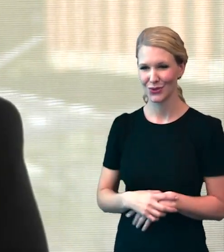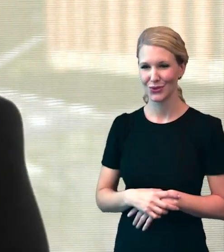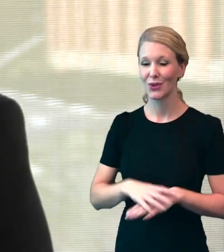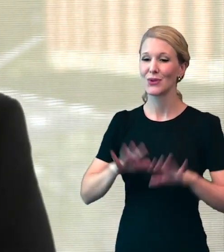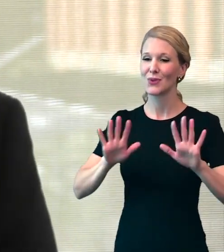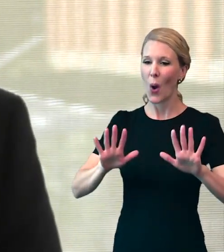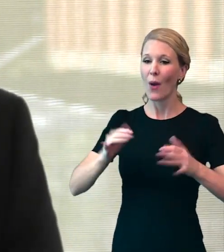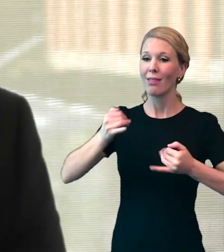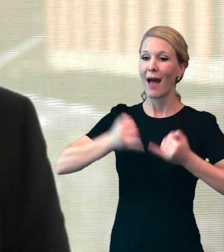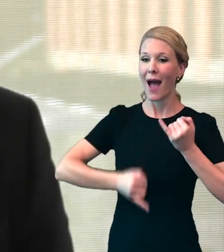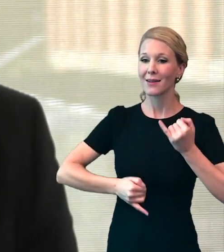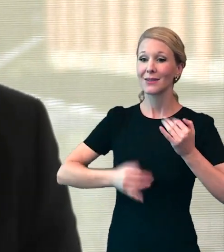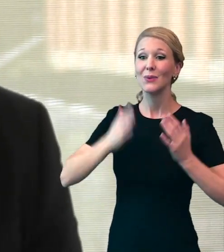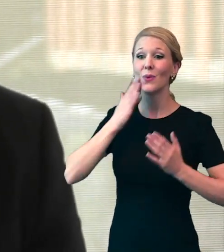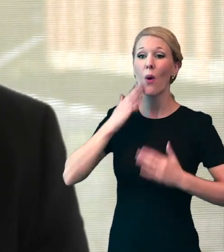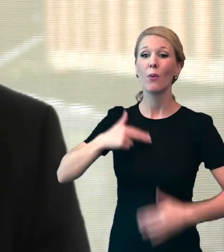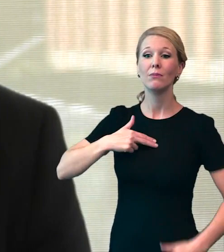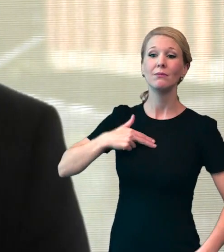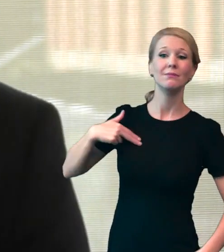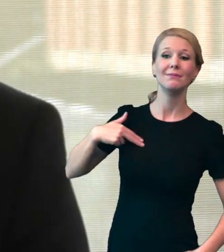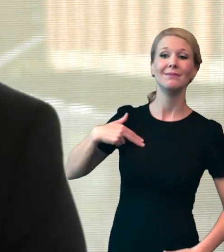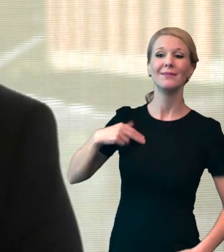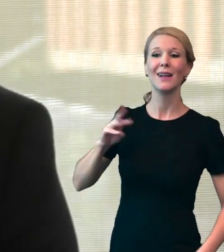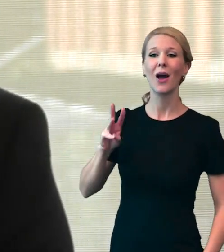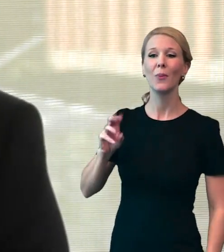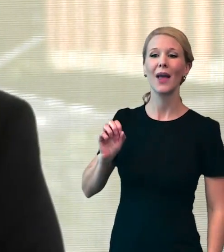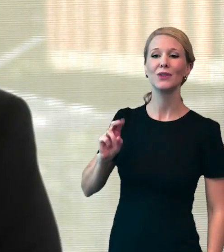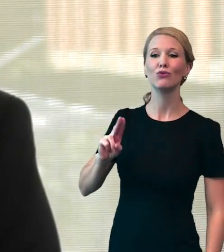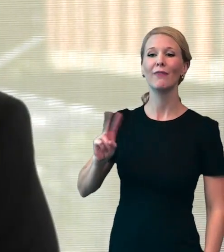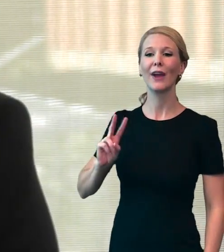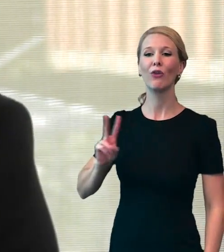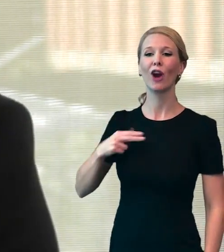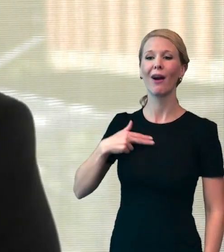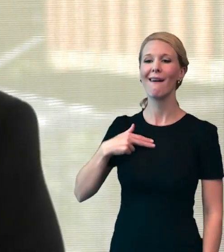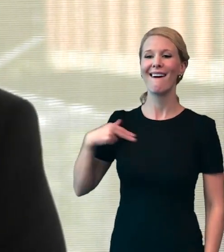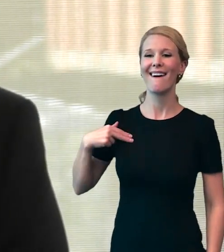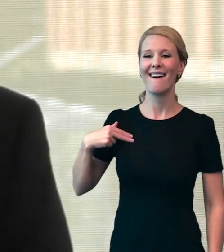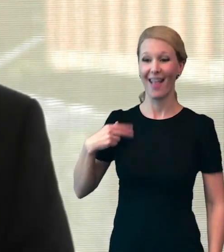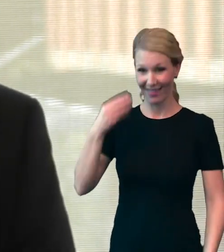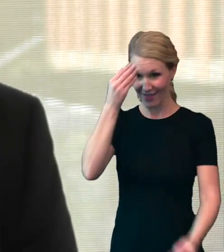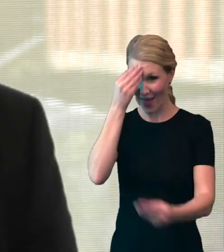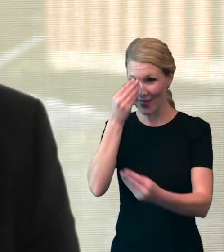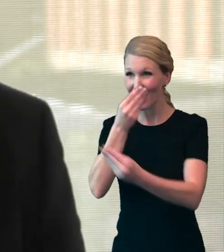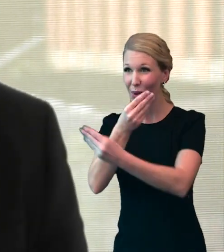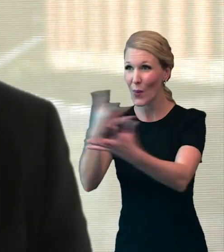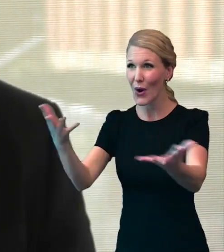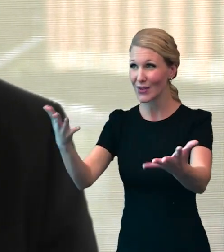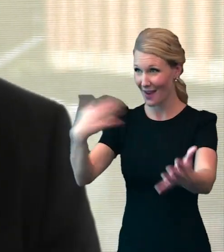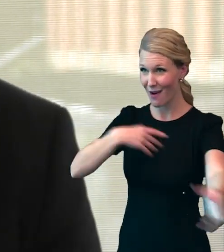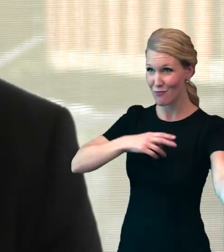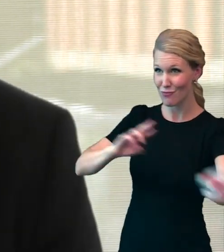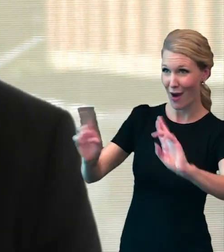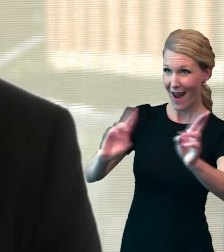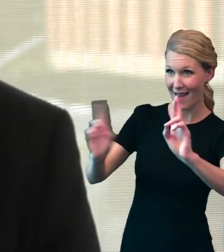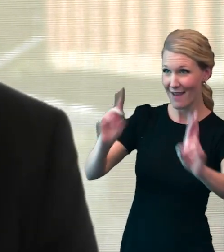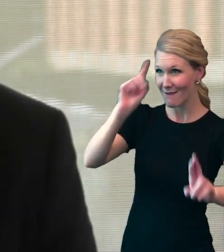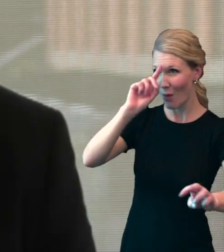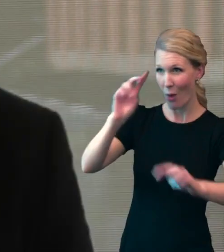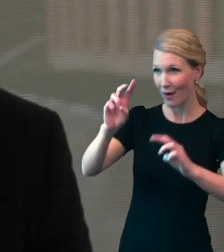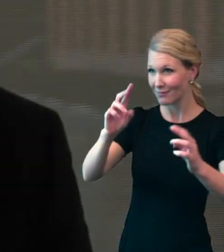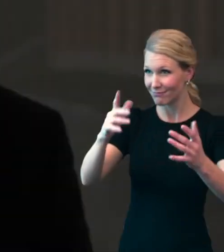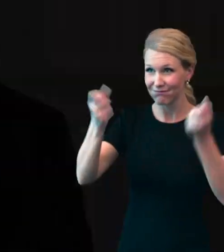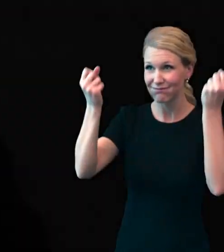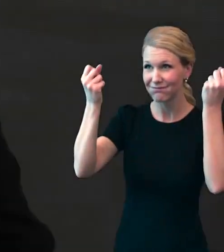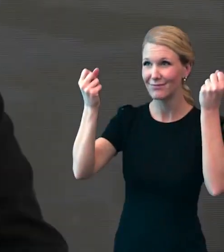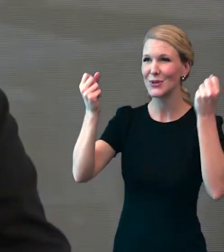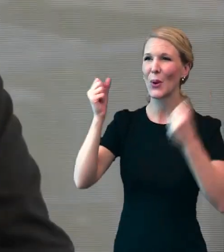Lastly, wear the badge of the VanCougs on your sleeve. Let the world know you are ready for whatever it has to offer. Congratulations and go